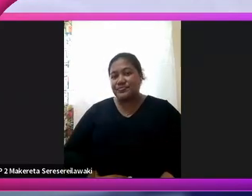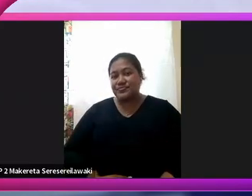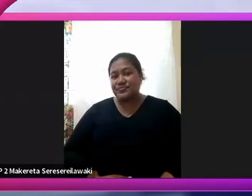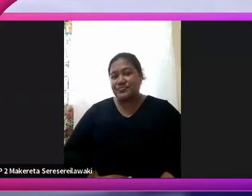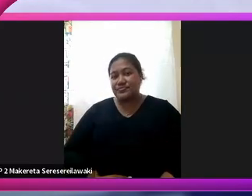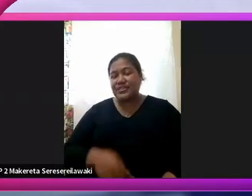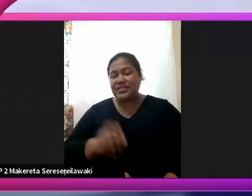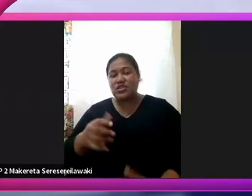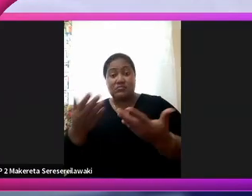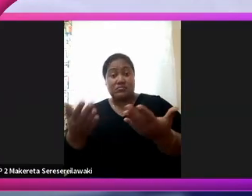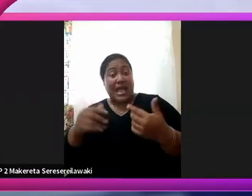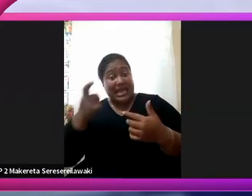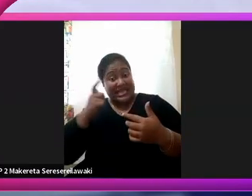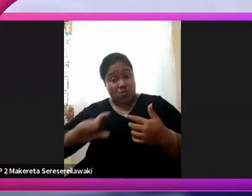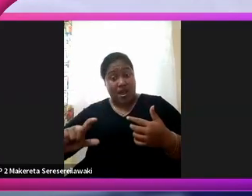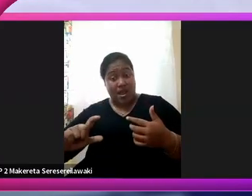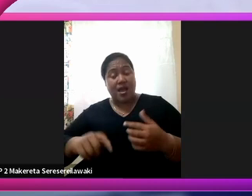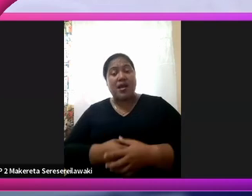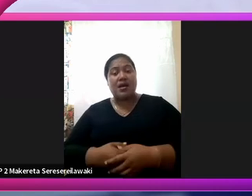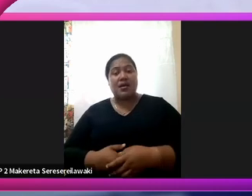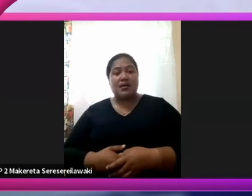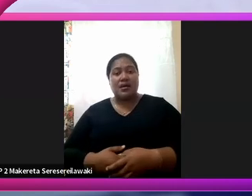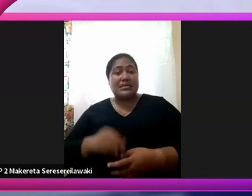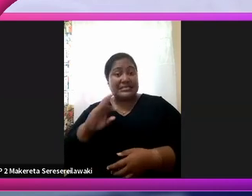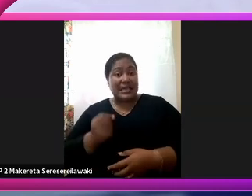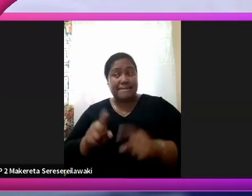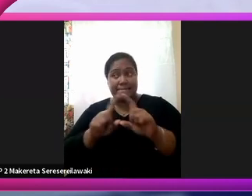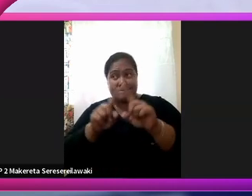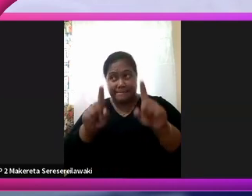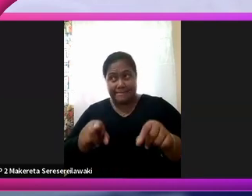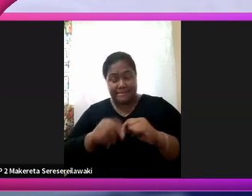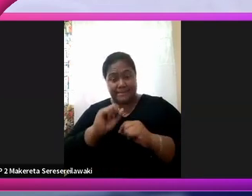see that some of the text I put into